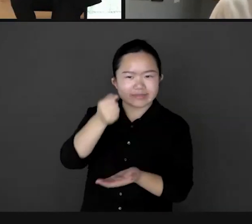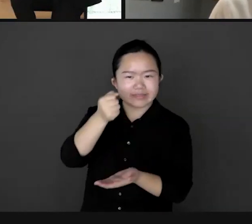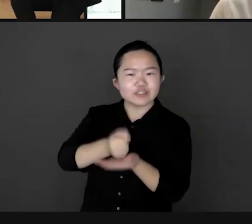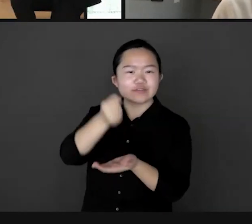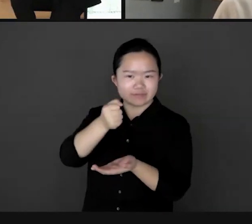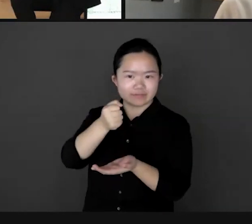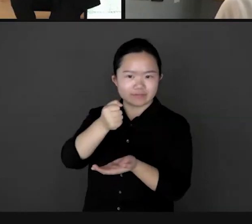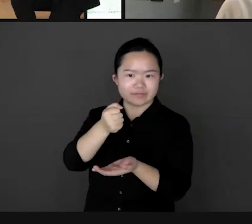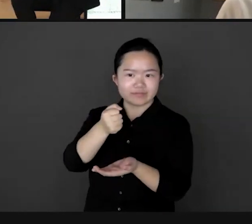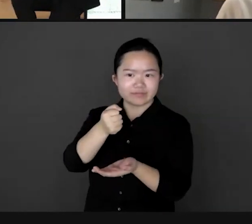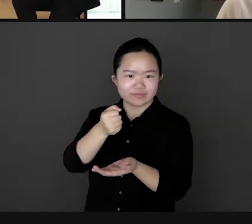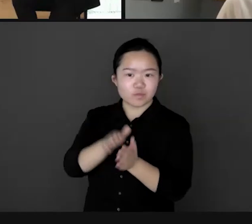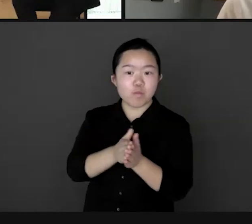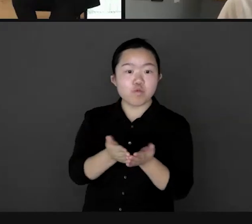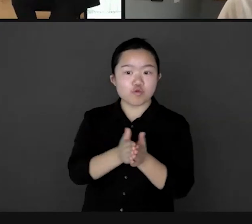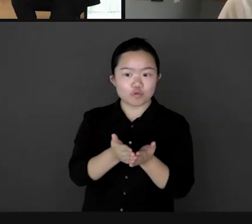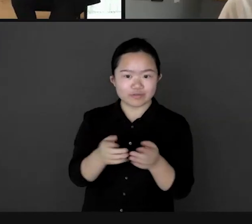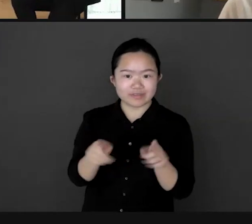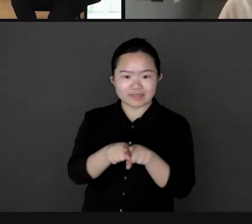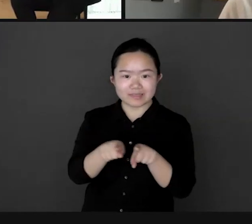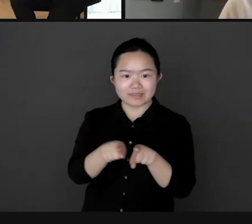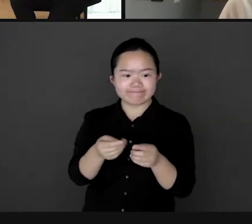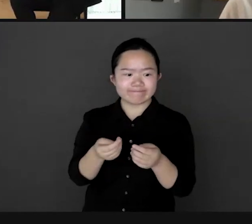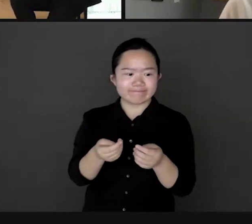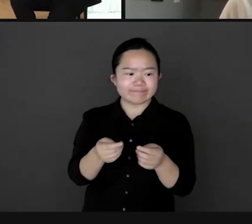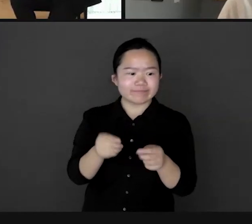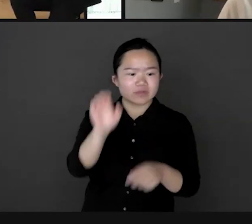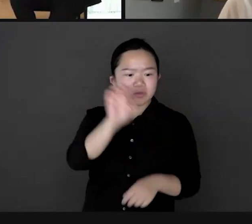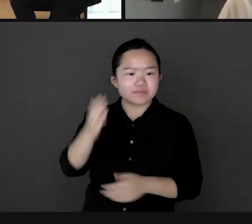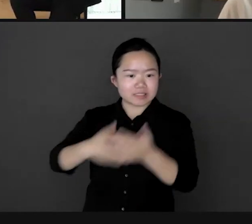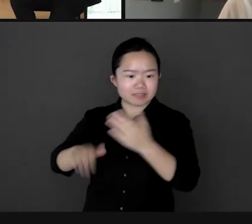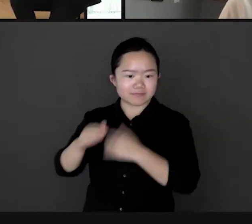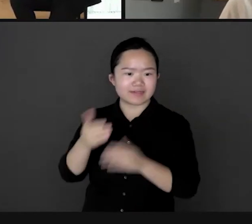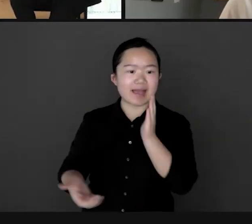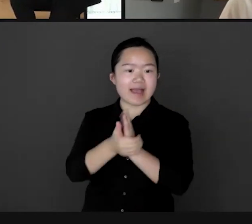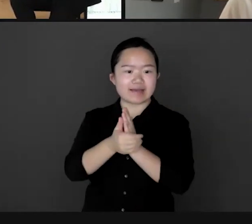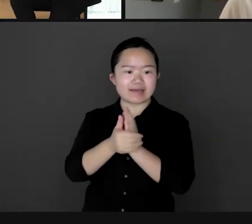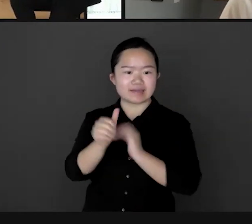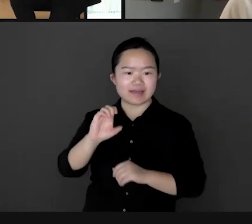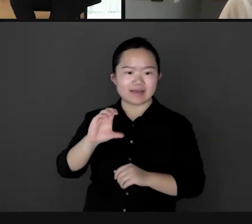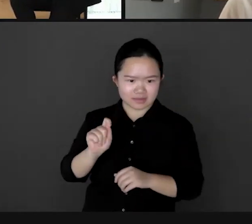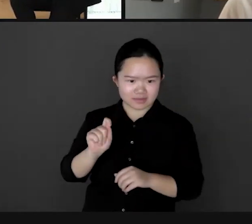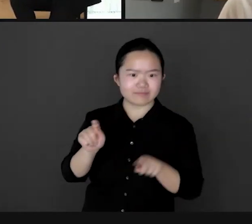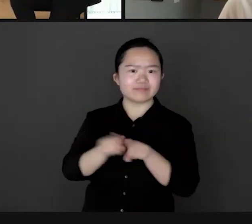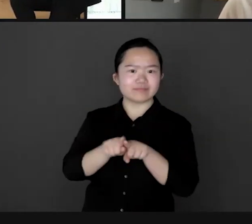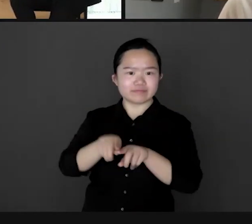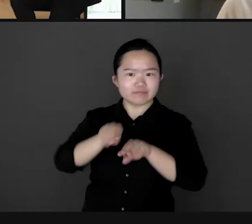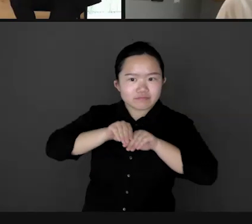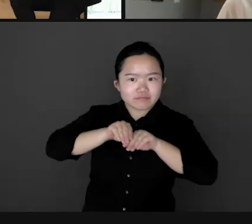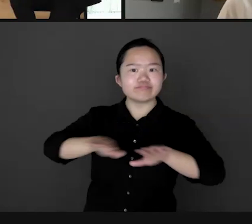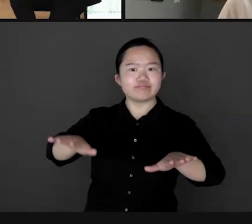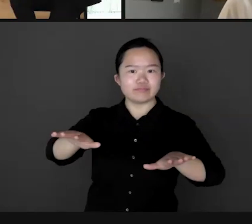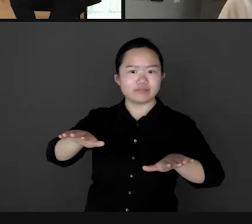also part of the European Accessibility Act and will be published in October. So this means that in the next certification